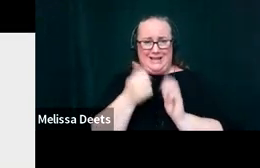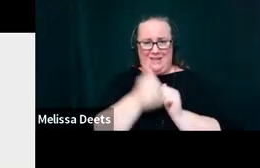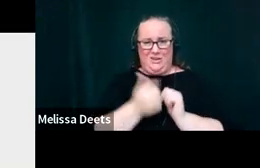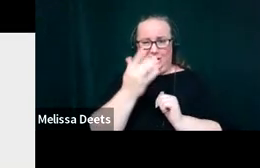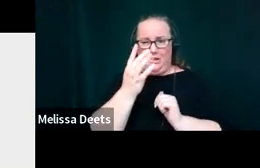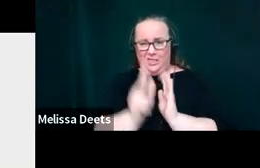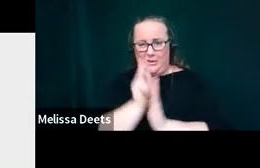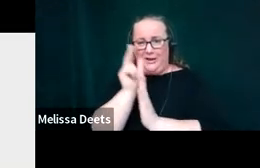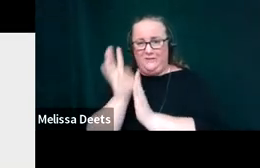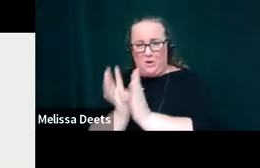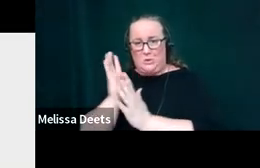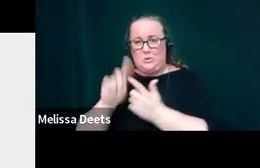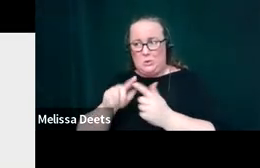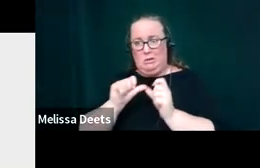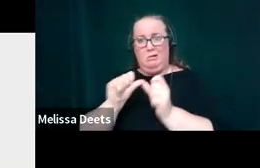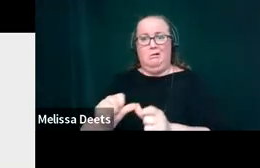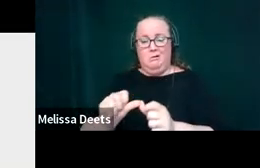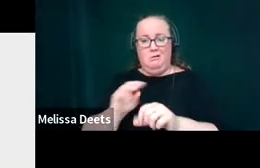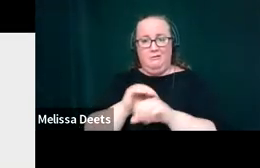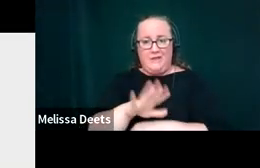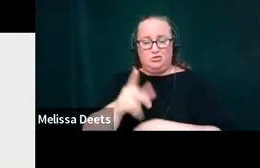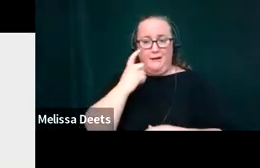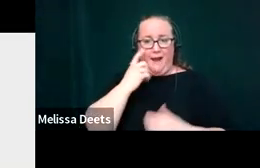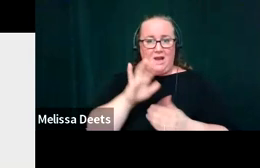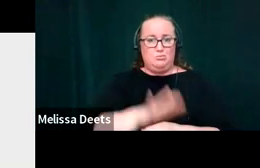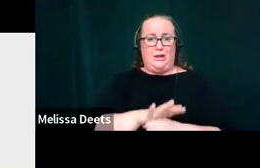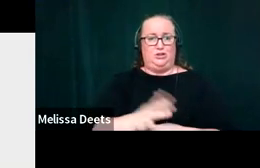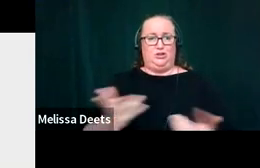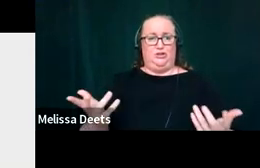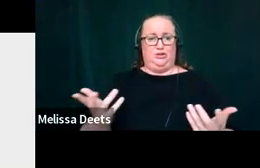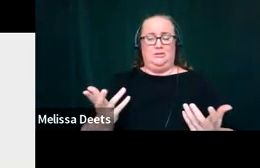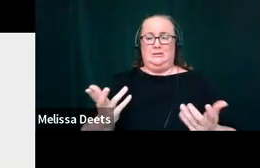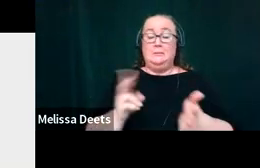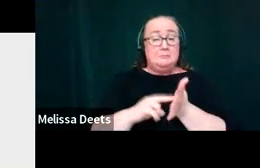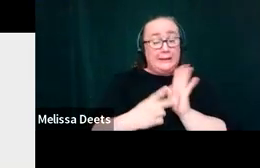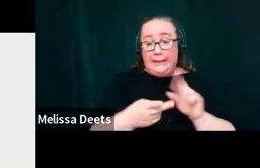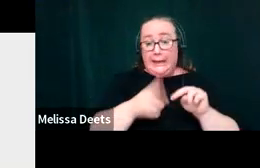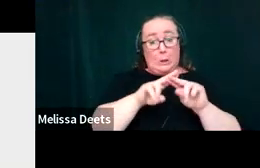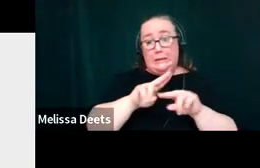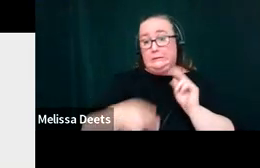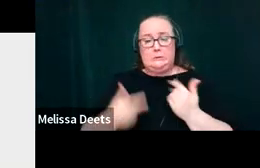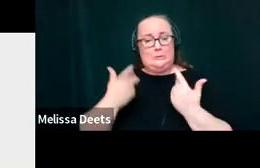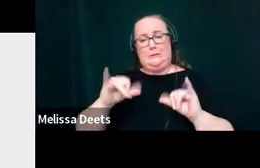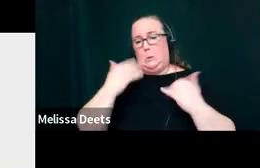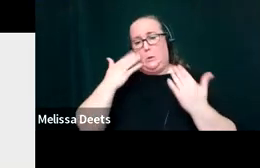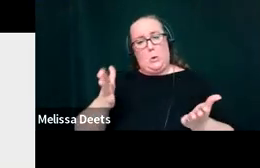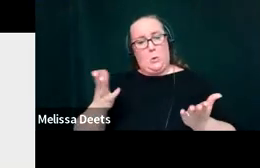hours for it to really have any significant effect on your eye pressure, whether it's an increase in eye pressure or a decrease in eye pressure.